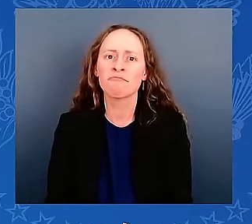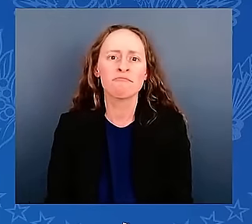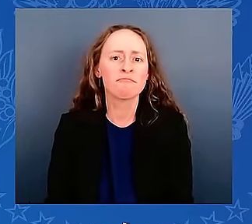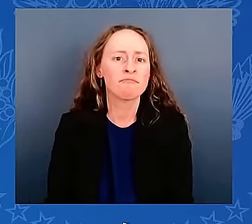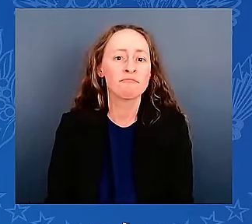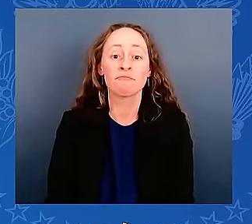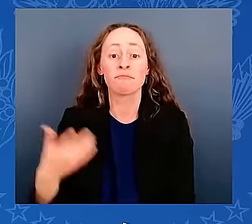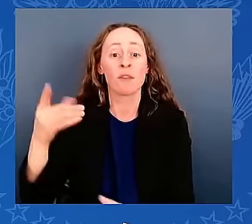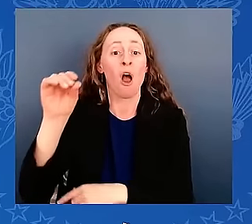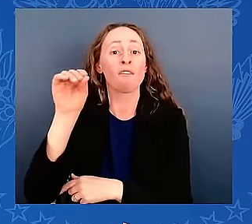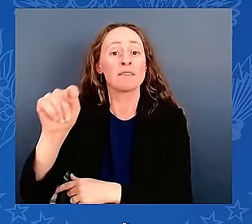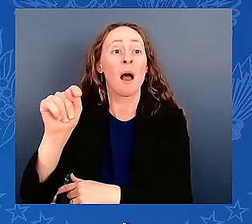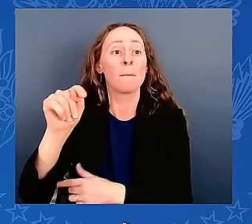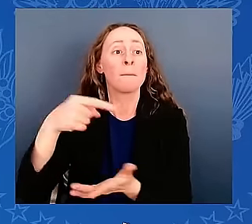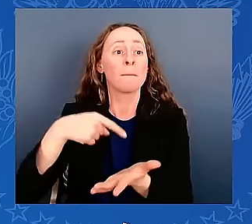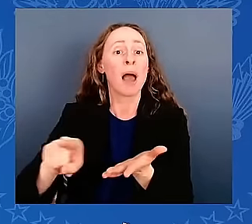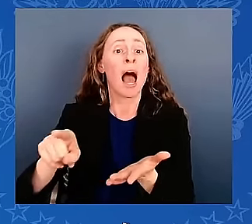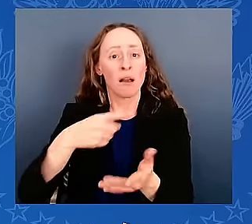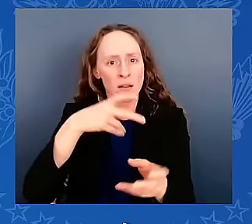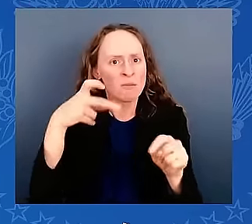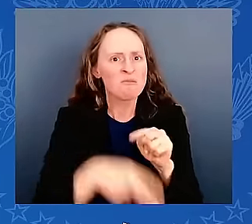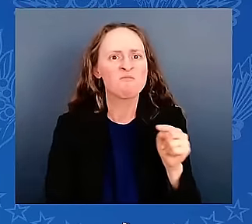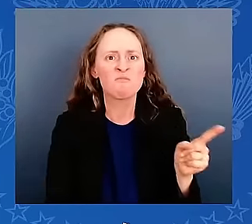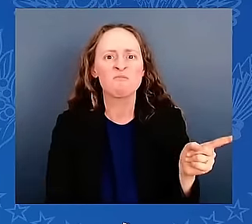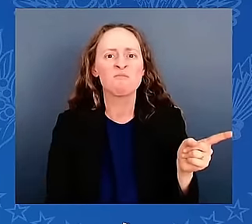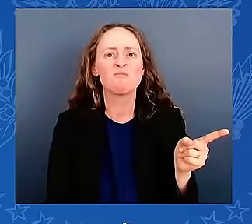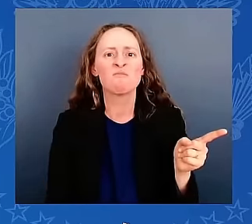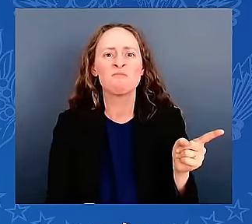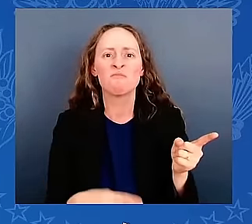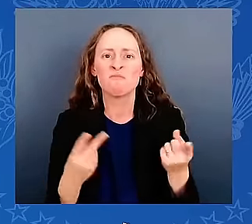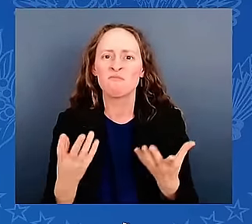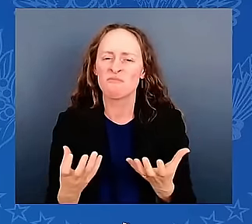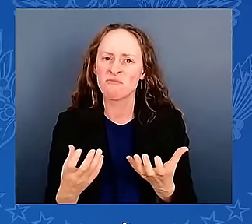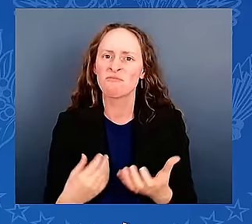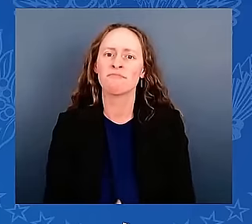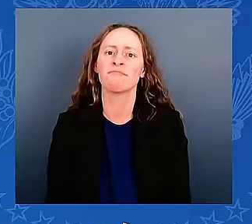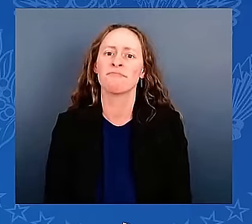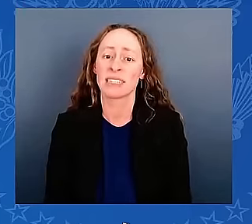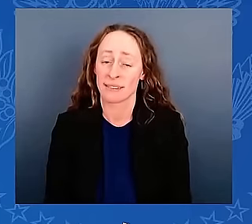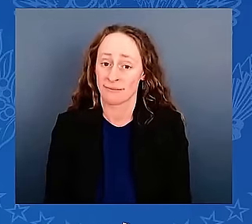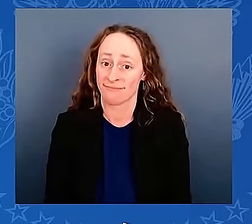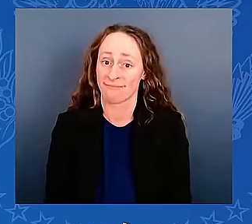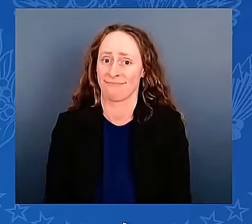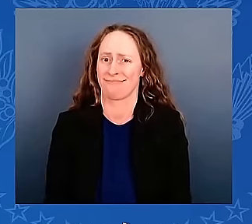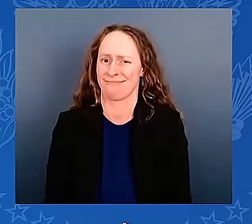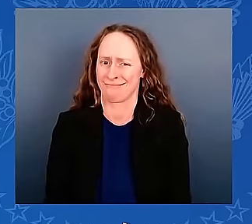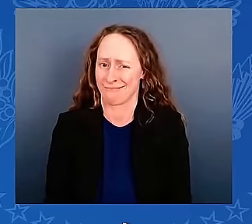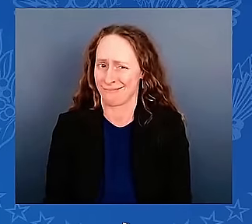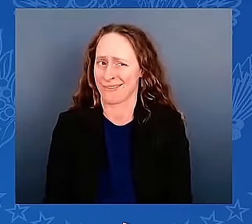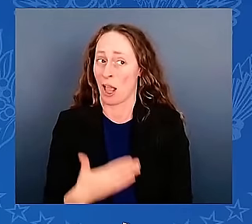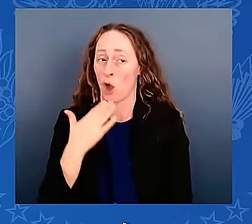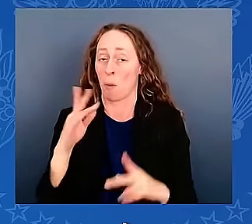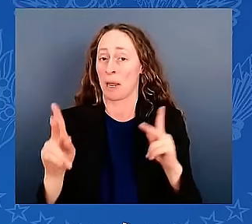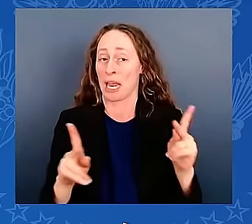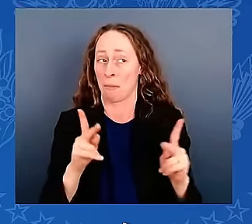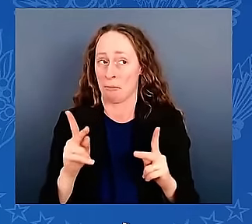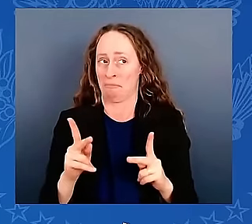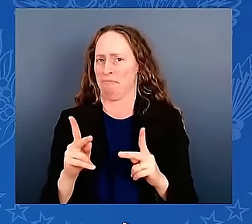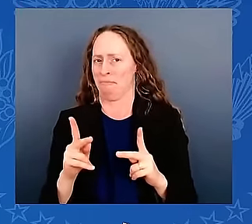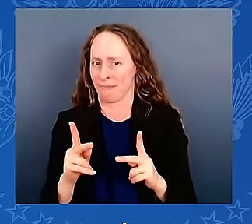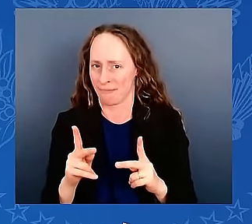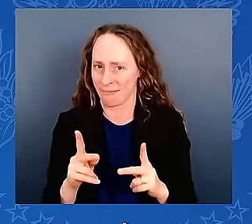workers. They're such good people. But give the very wealthy a big corporate and corporations a new tax